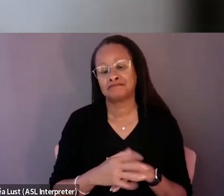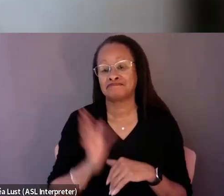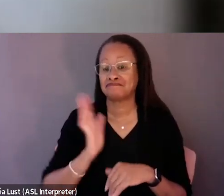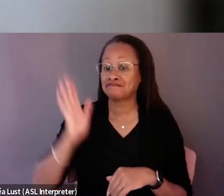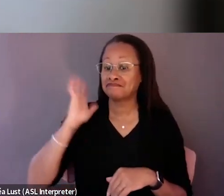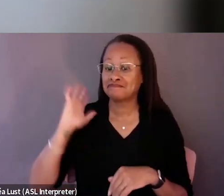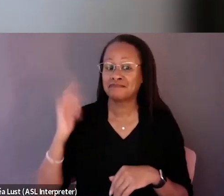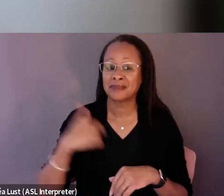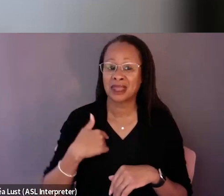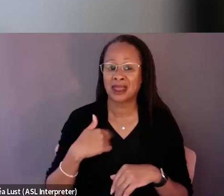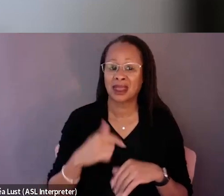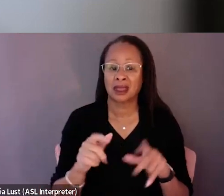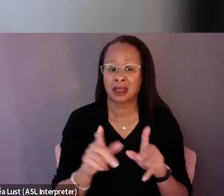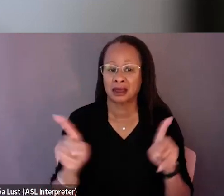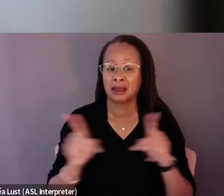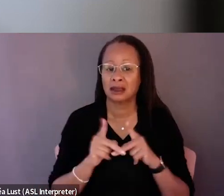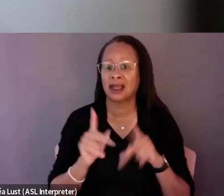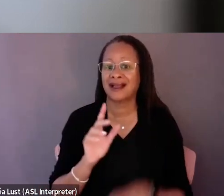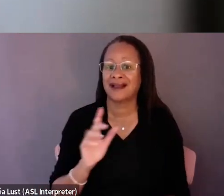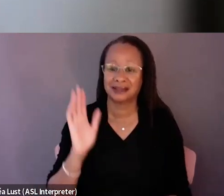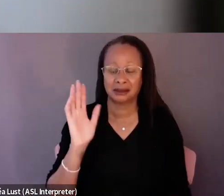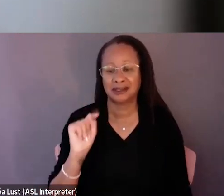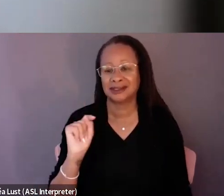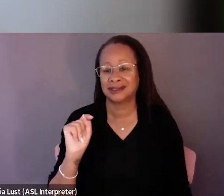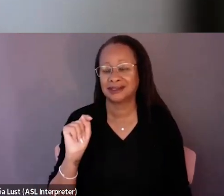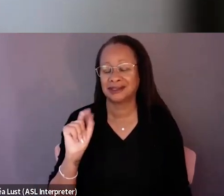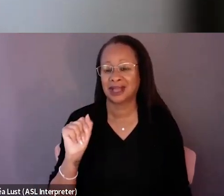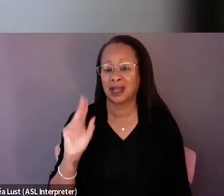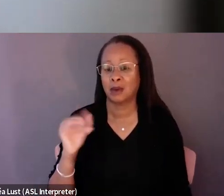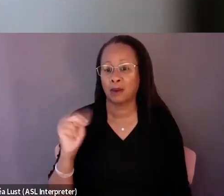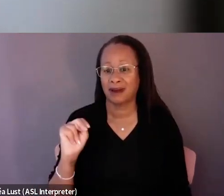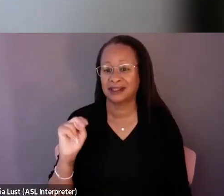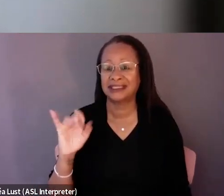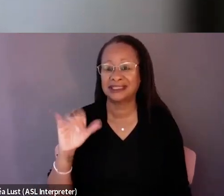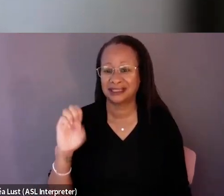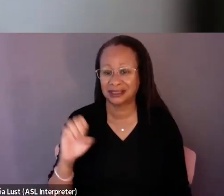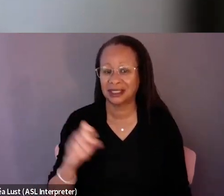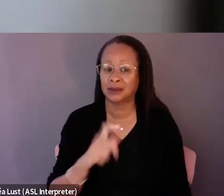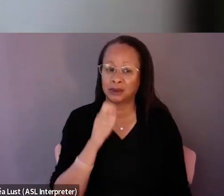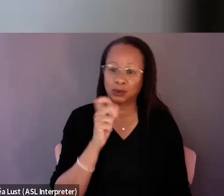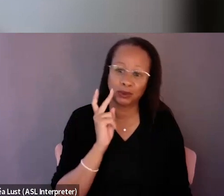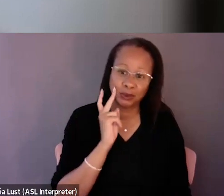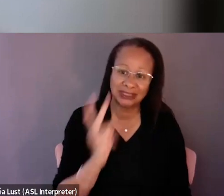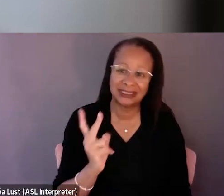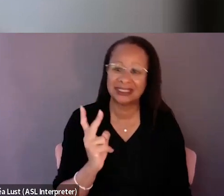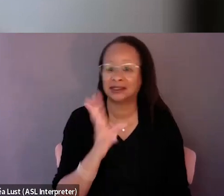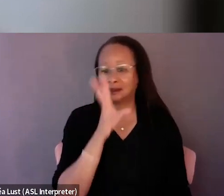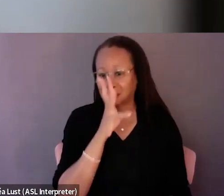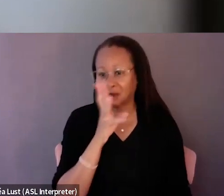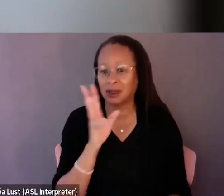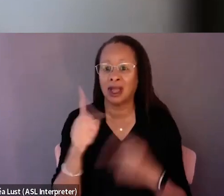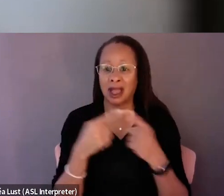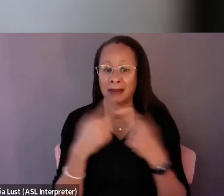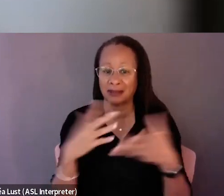to be the position as a Taiwanese to see to talk about